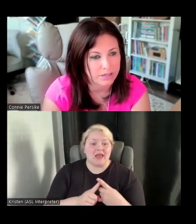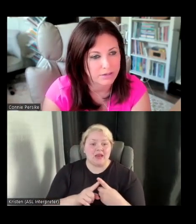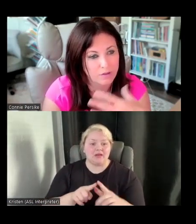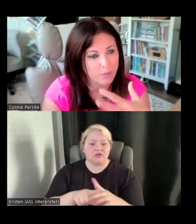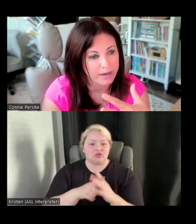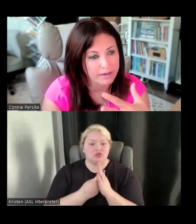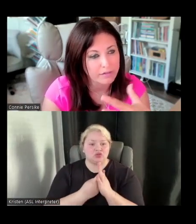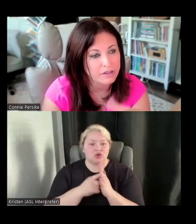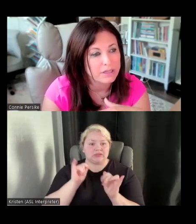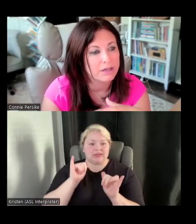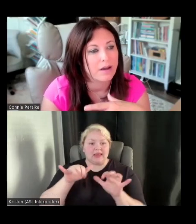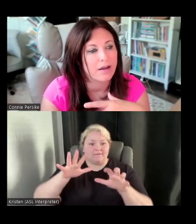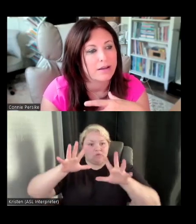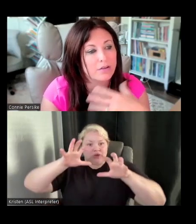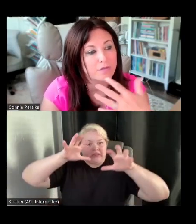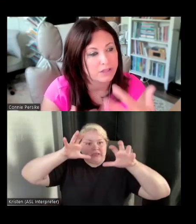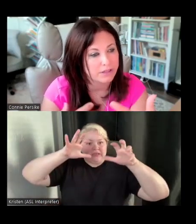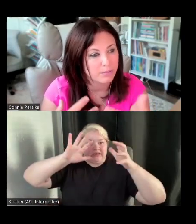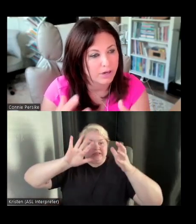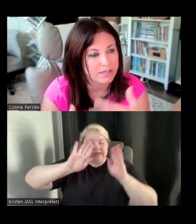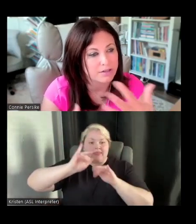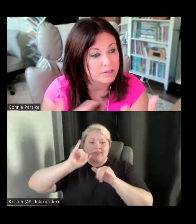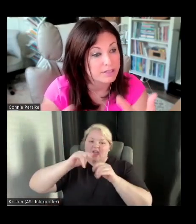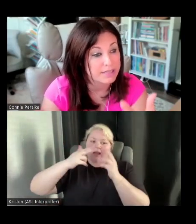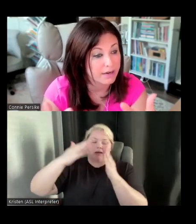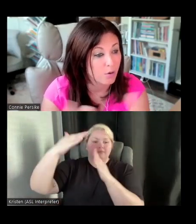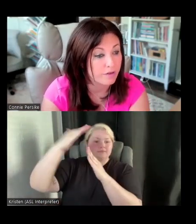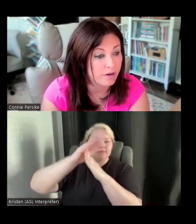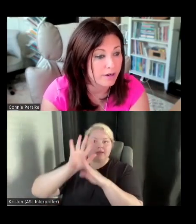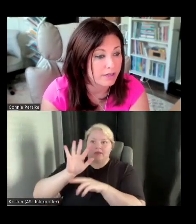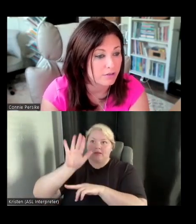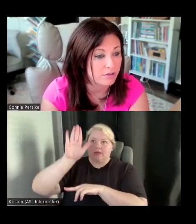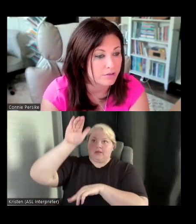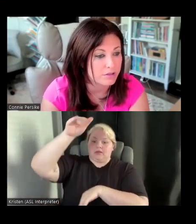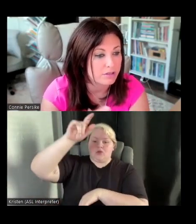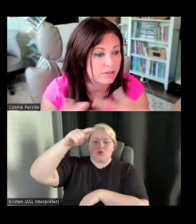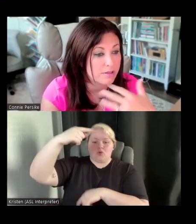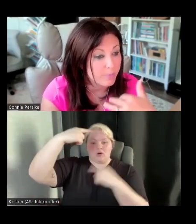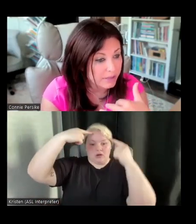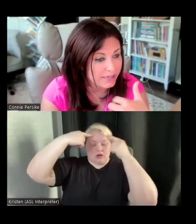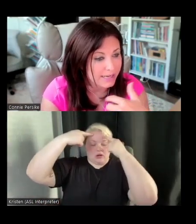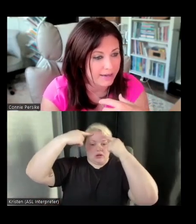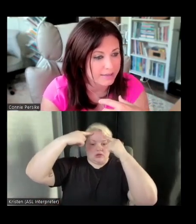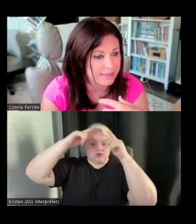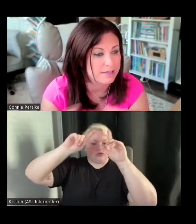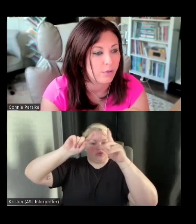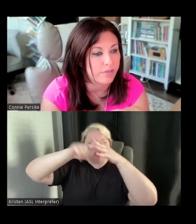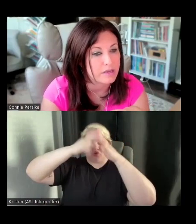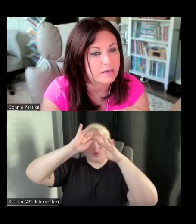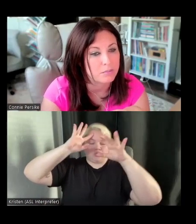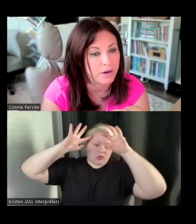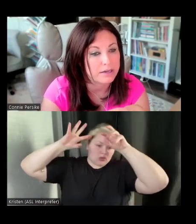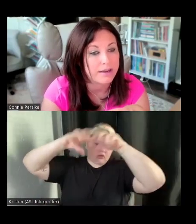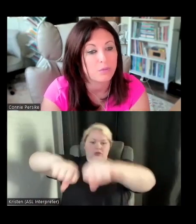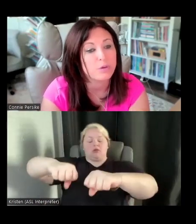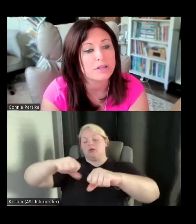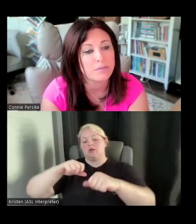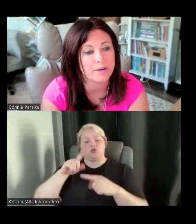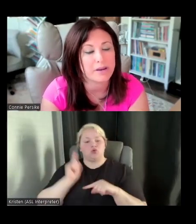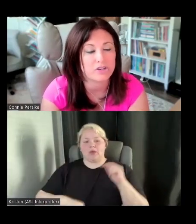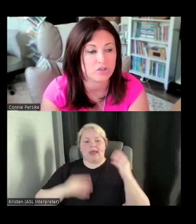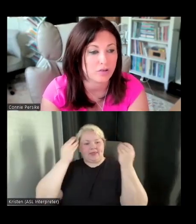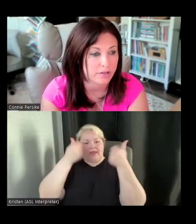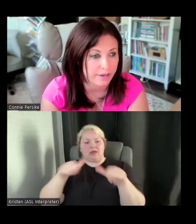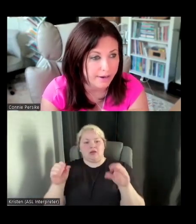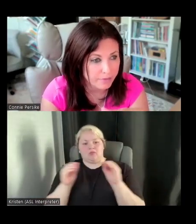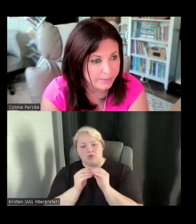the peak of the wave, your feeling brain starts to take over and you lose the ability to access your thinking brain. And I really want